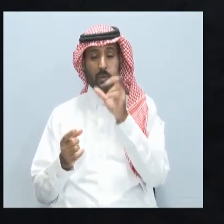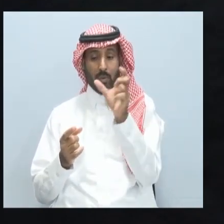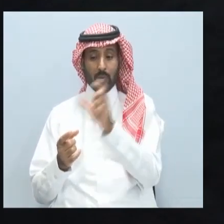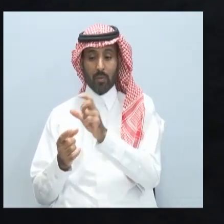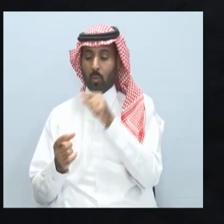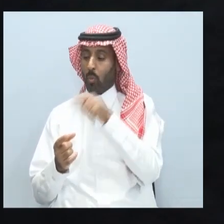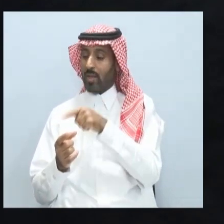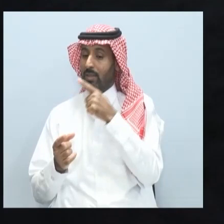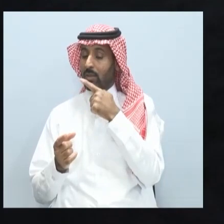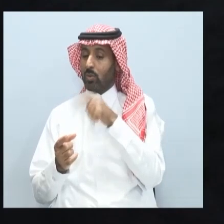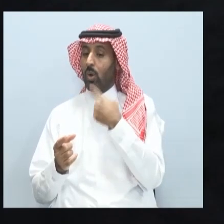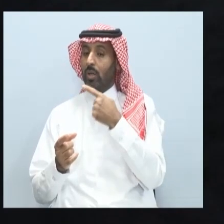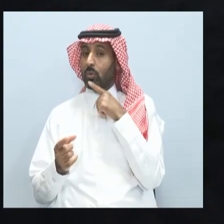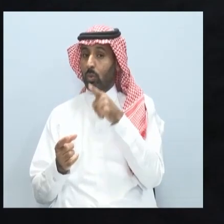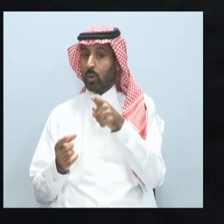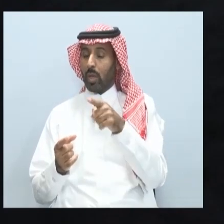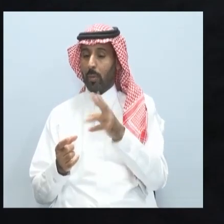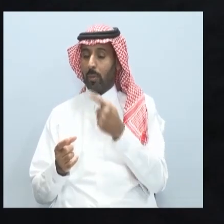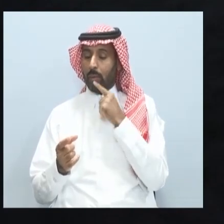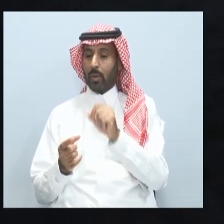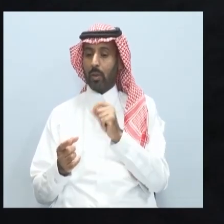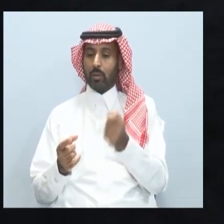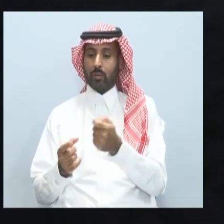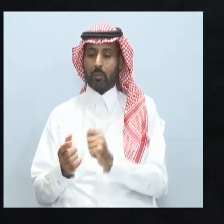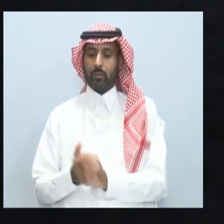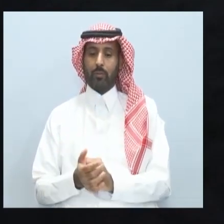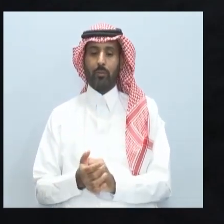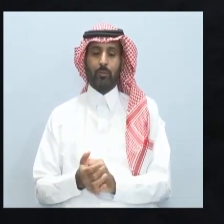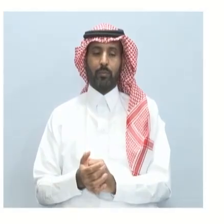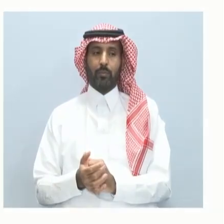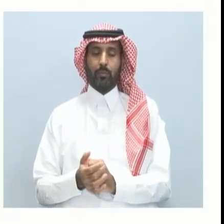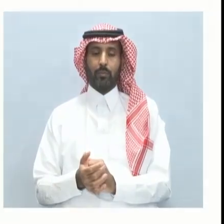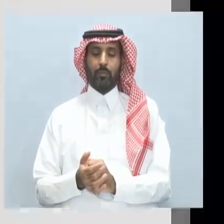about what you are talking about and what you have to write.